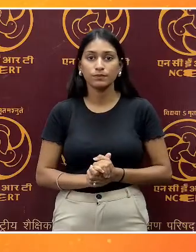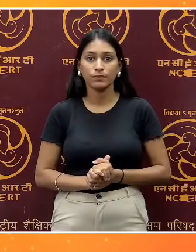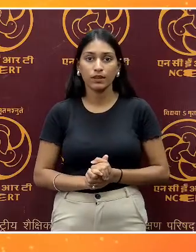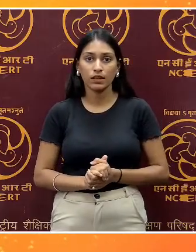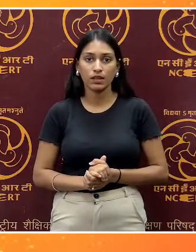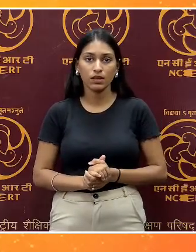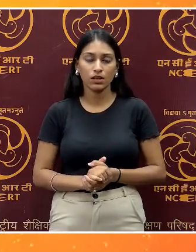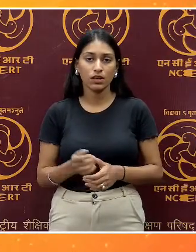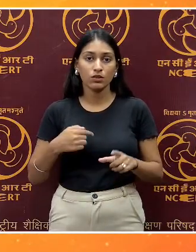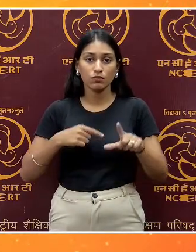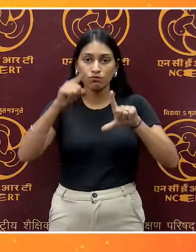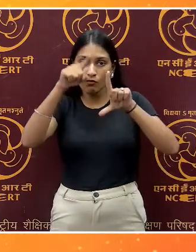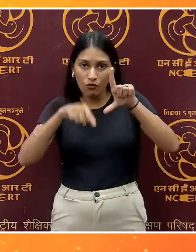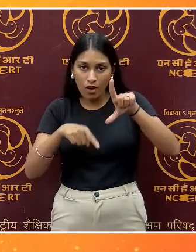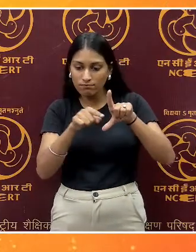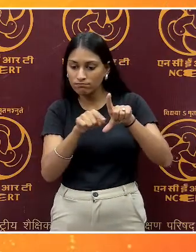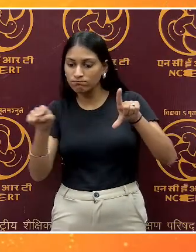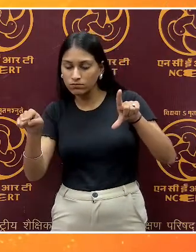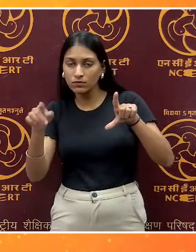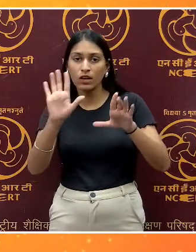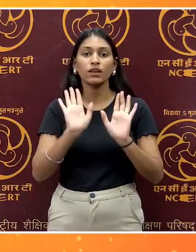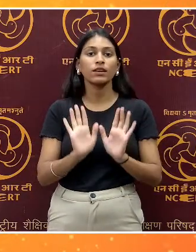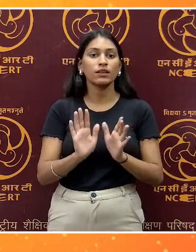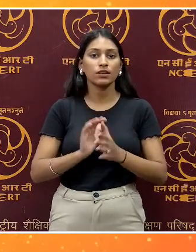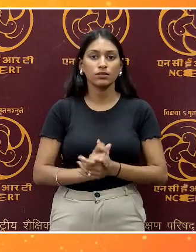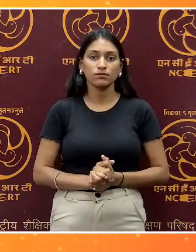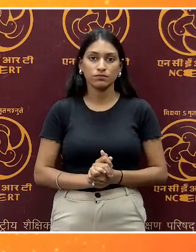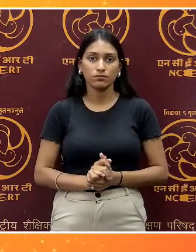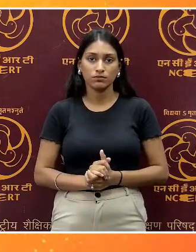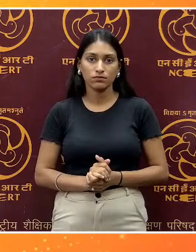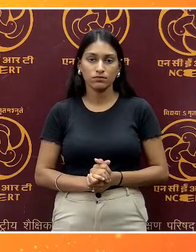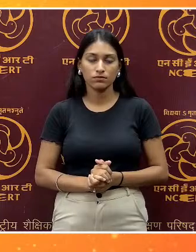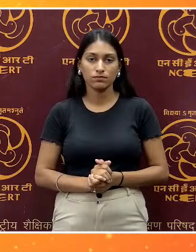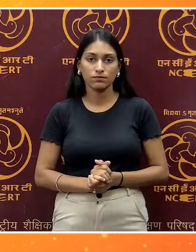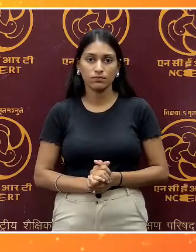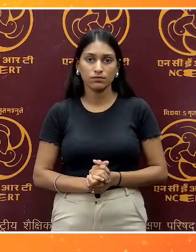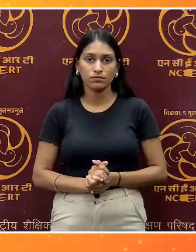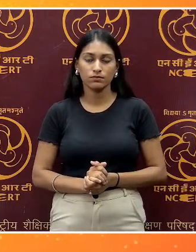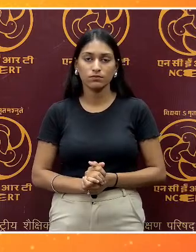lines. That is what signifies the modulus of the vector A.